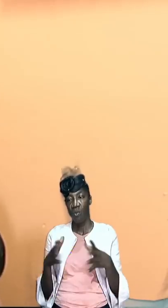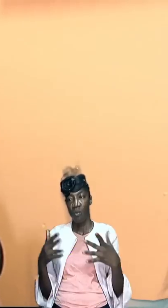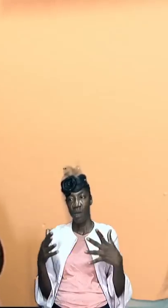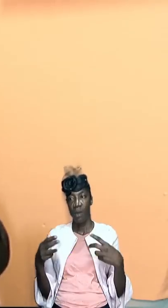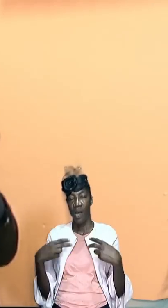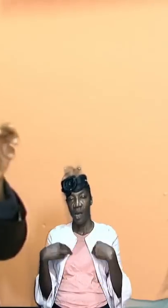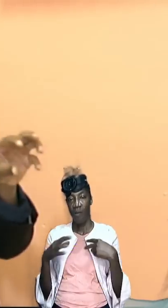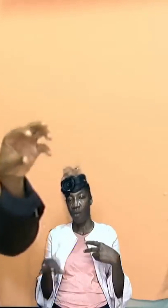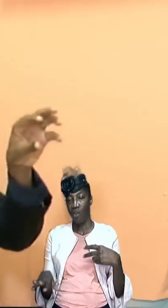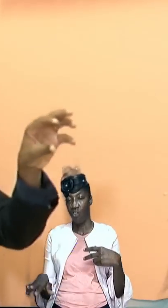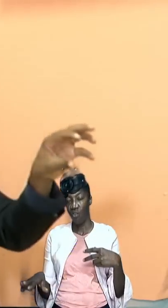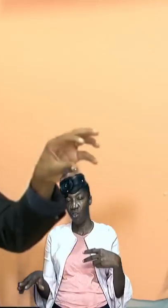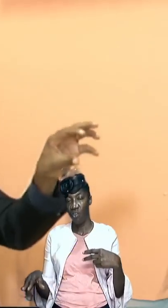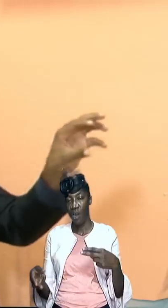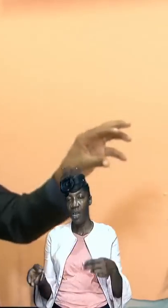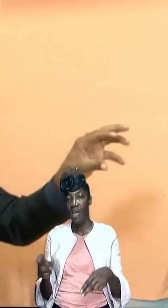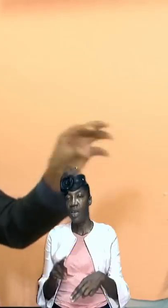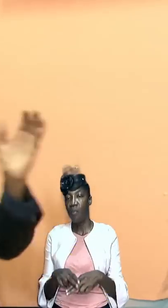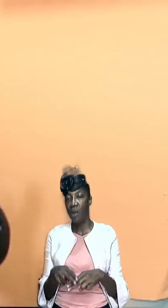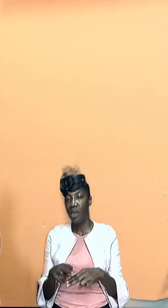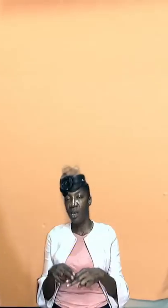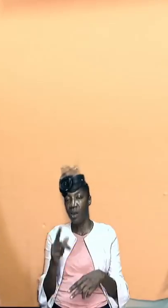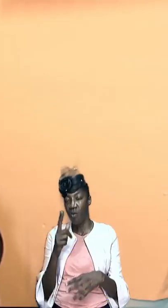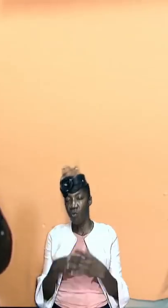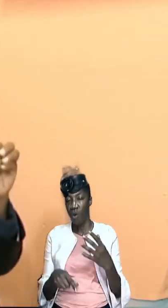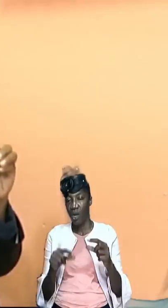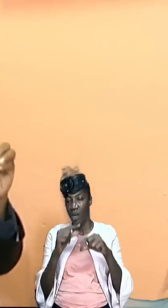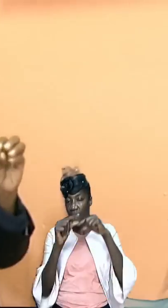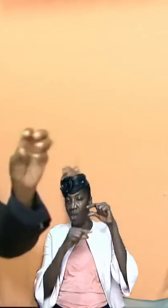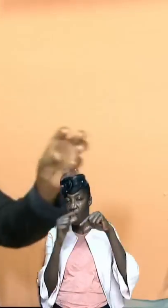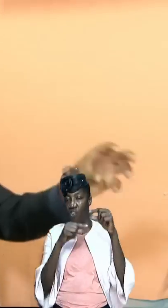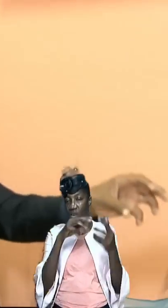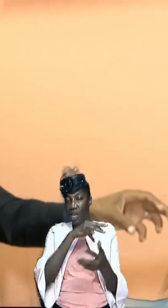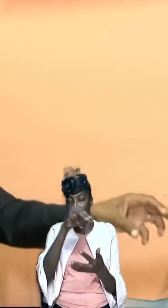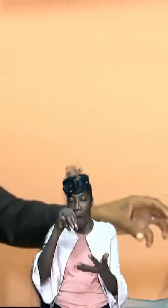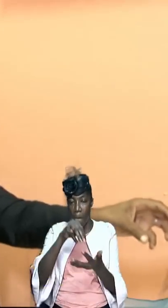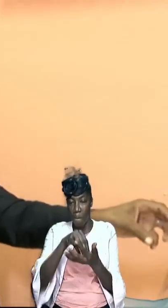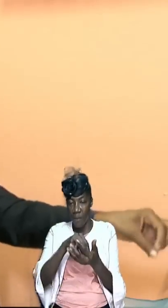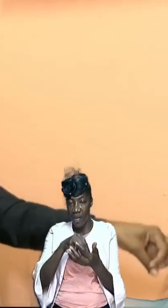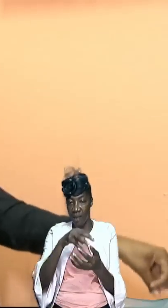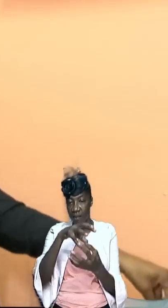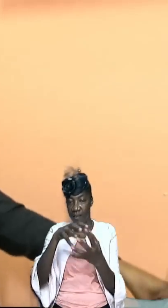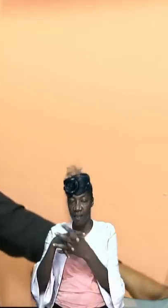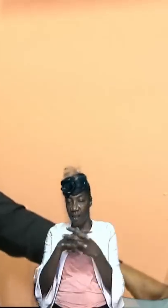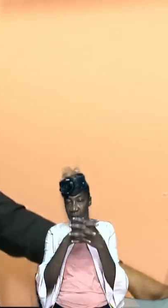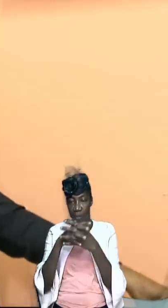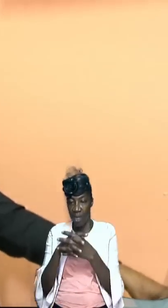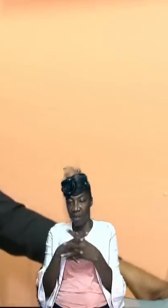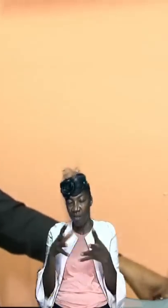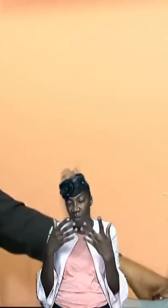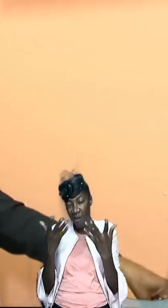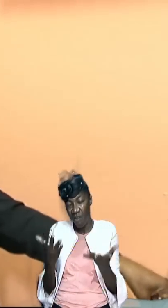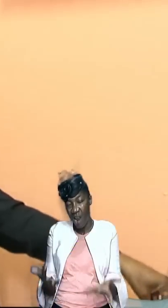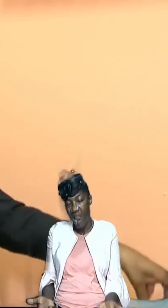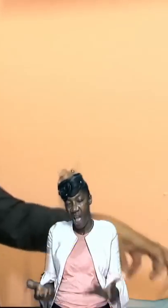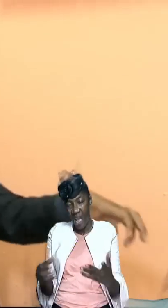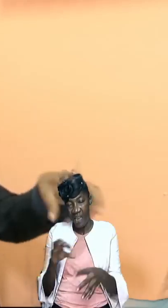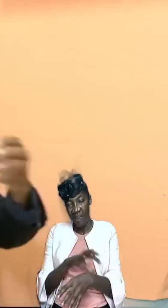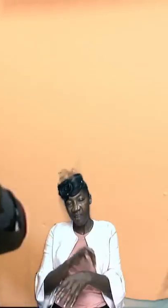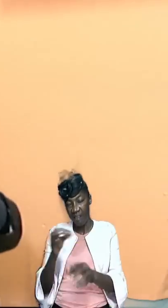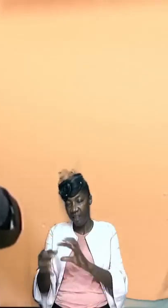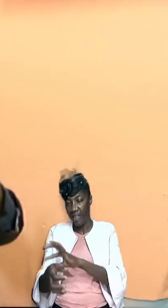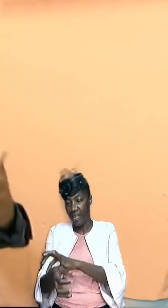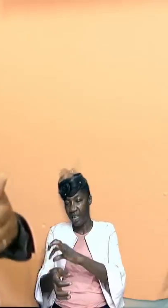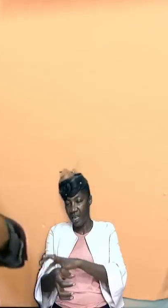had offspring that, depending on which gene mix with which, you're going to have some of them have light skin. Just